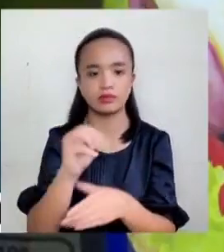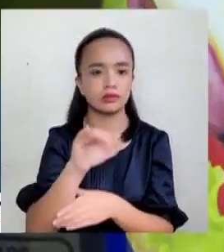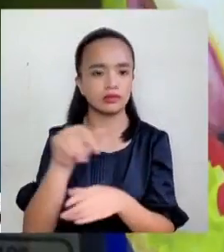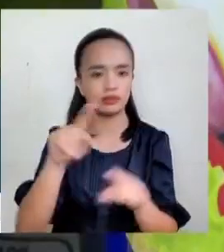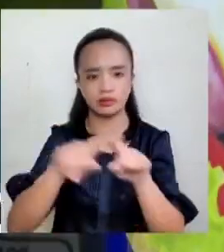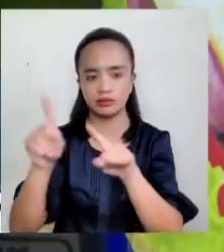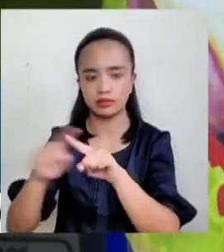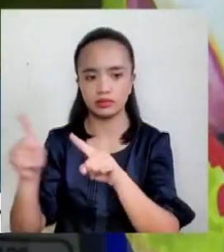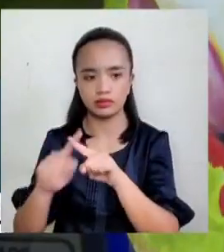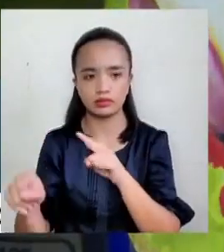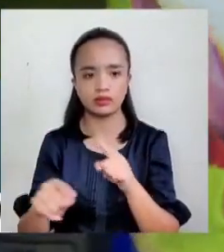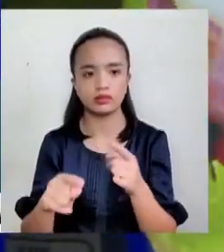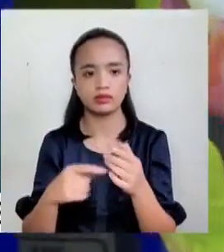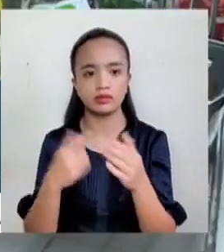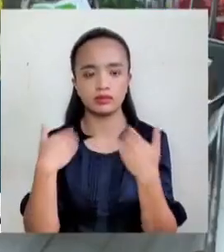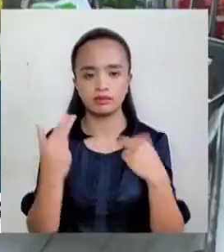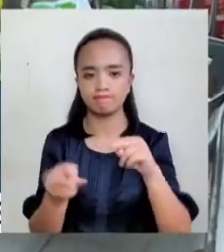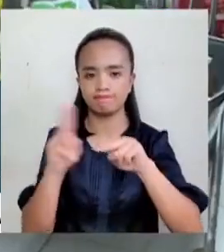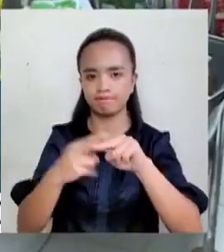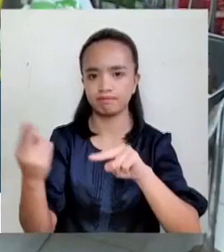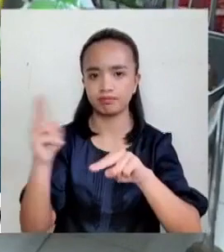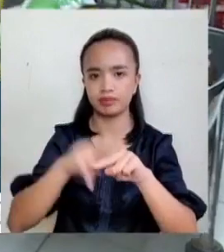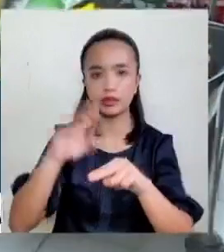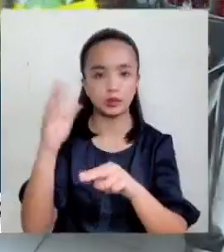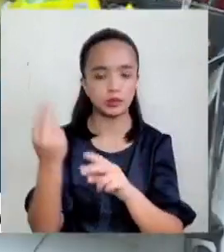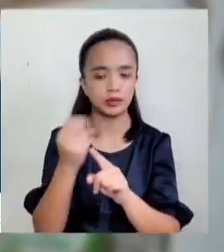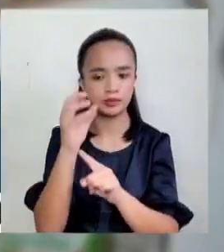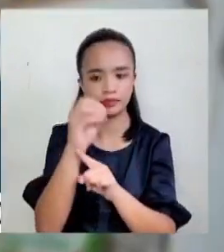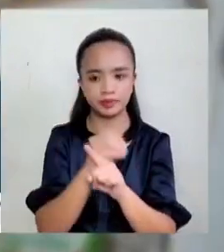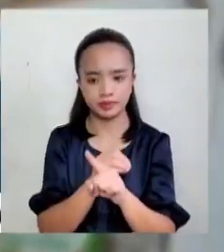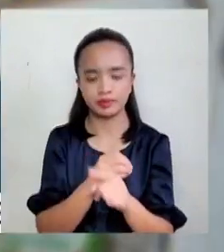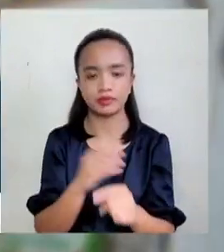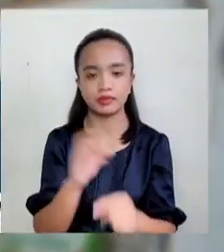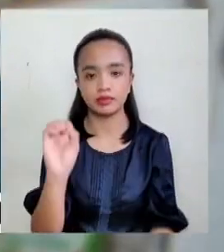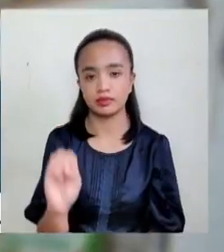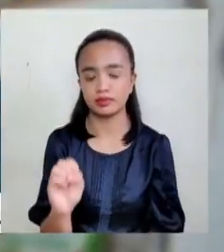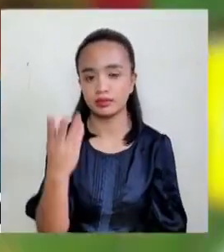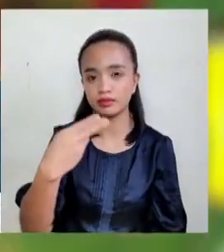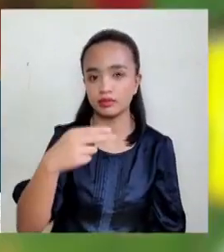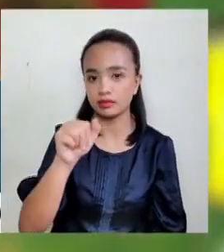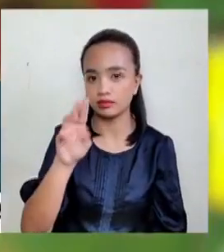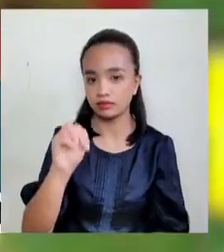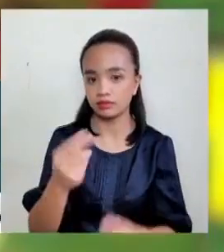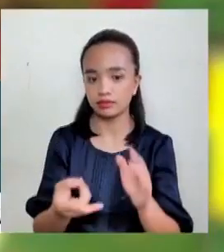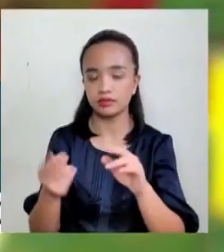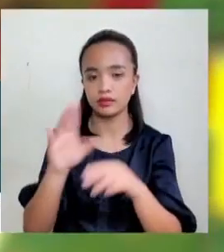Buena items have been rising as early as October. The cost of ham has gone up by